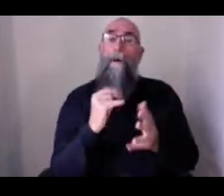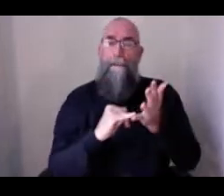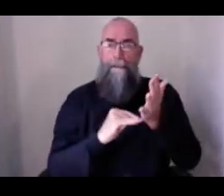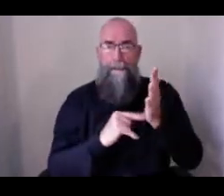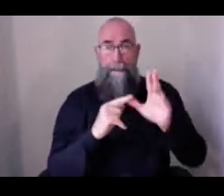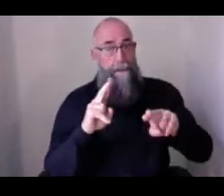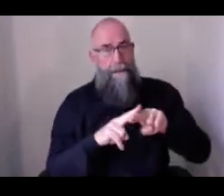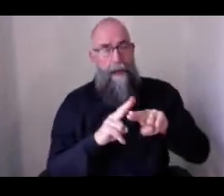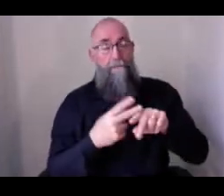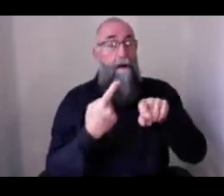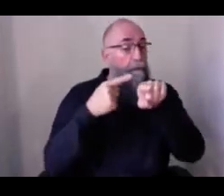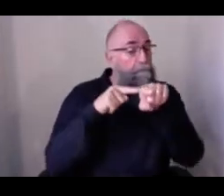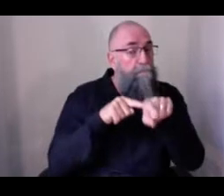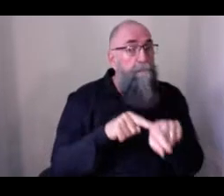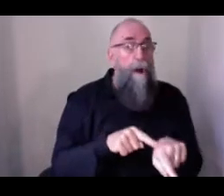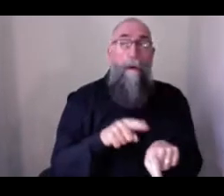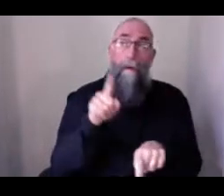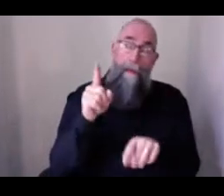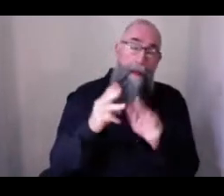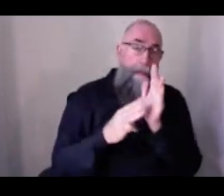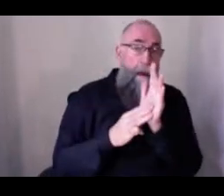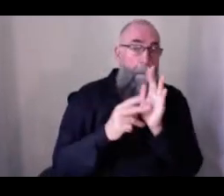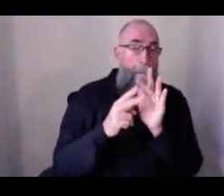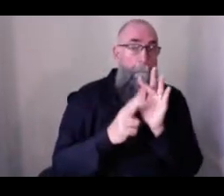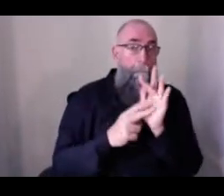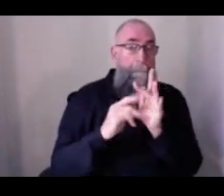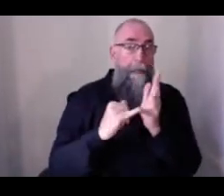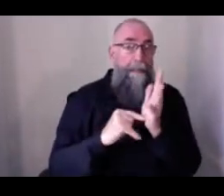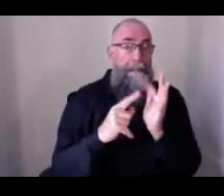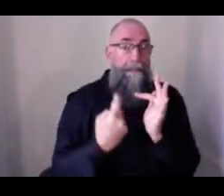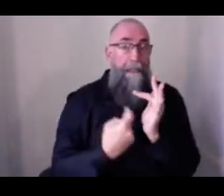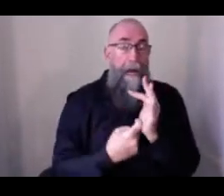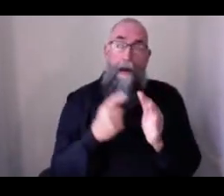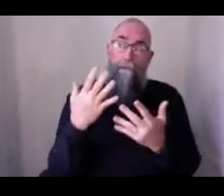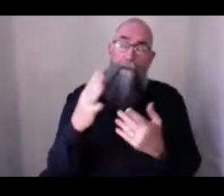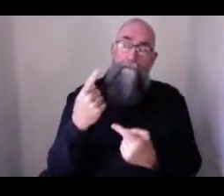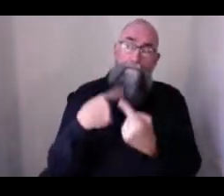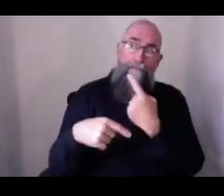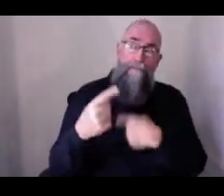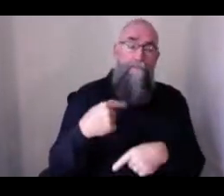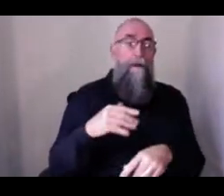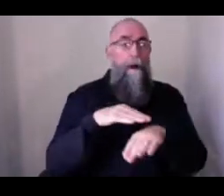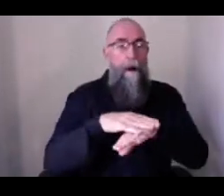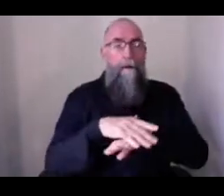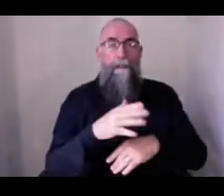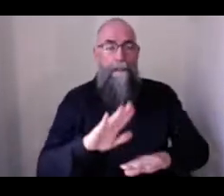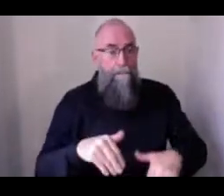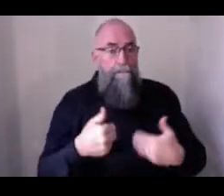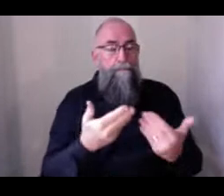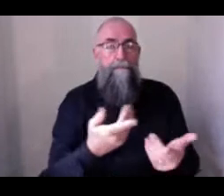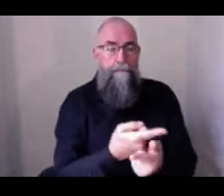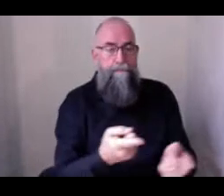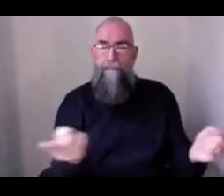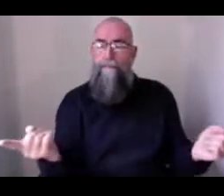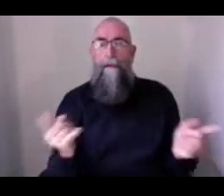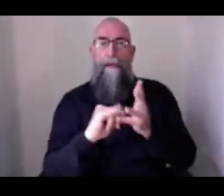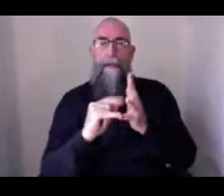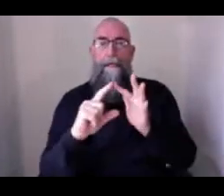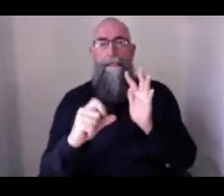based on what the minister has sort of directed in terms of what he wants to provide to the sector generally. Then they're